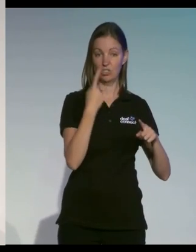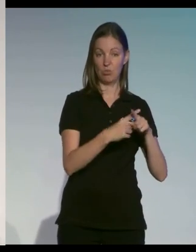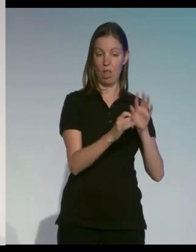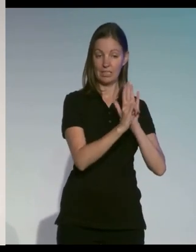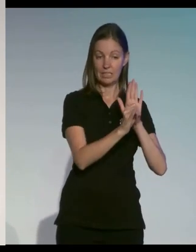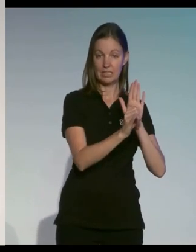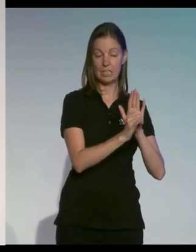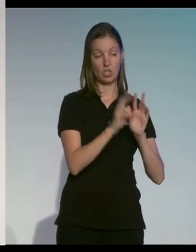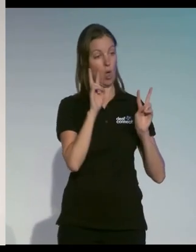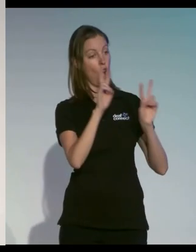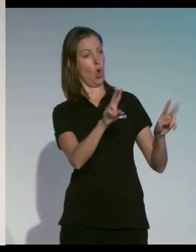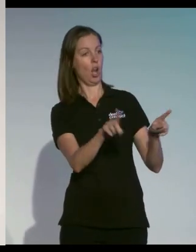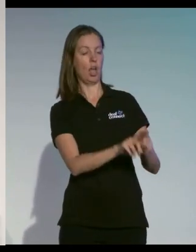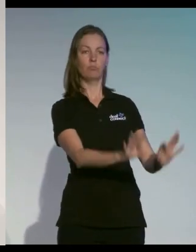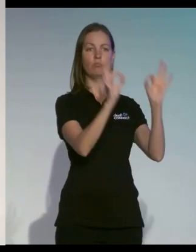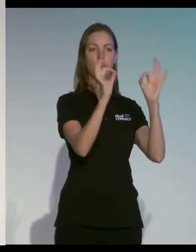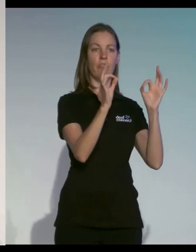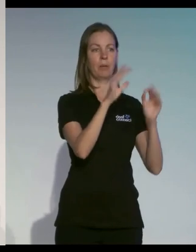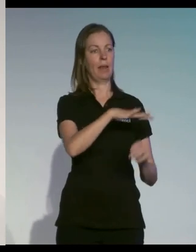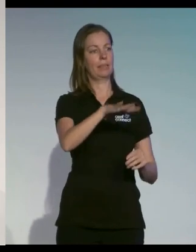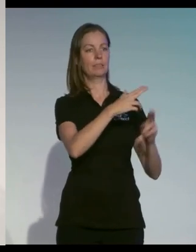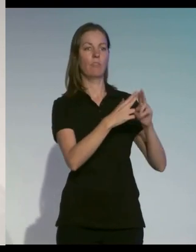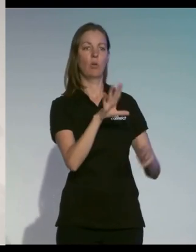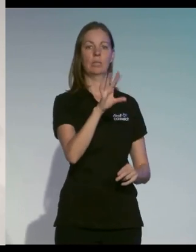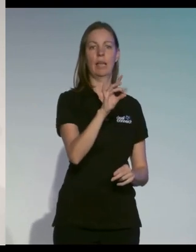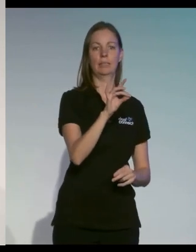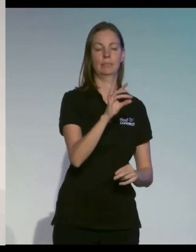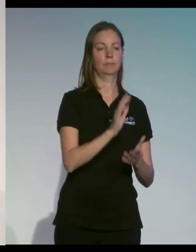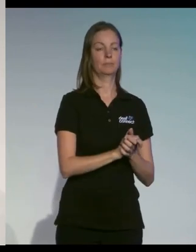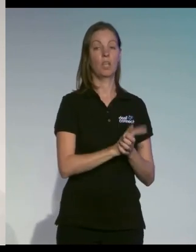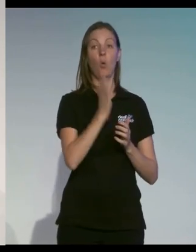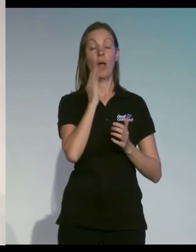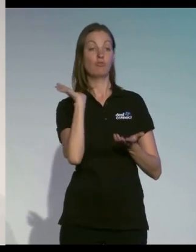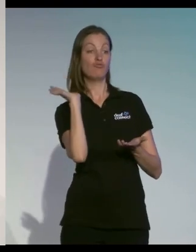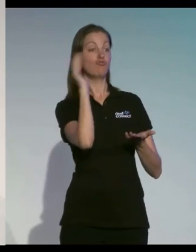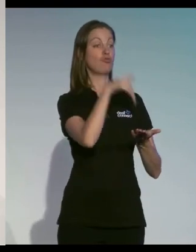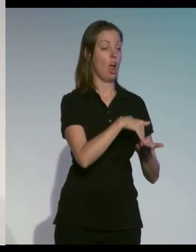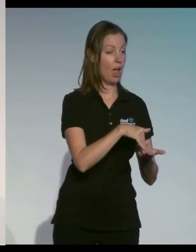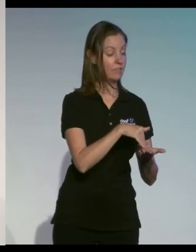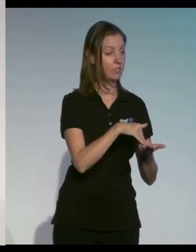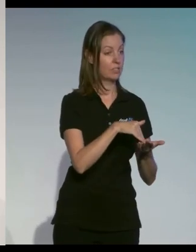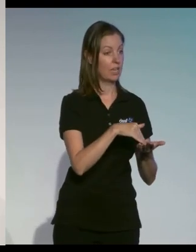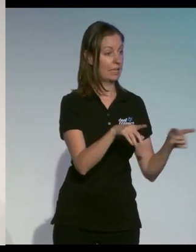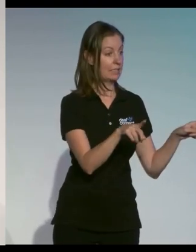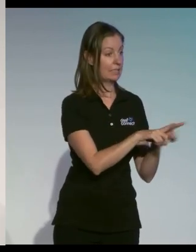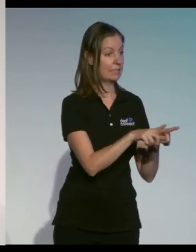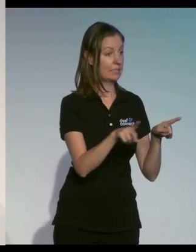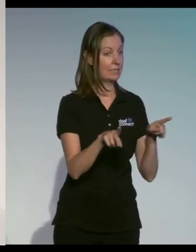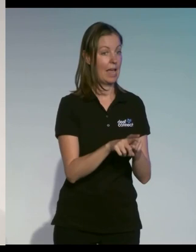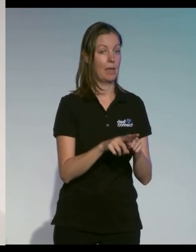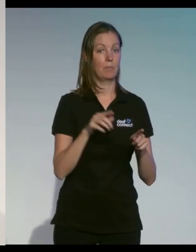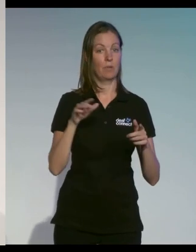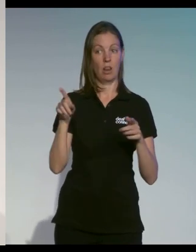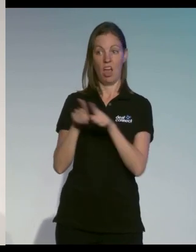it was a gay mecca. He went there and he discovered that it was like going to an American state 20